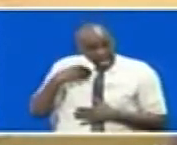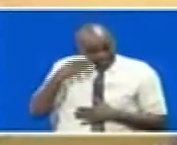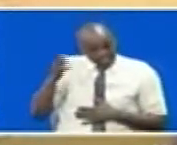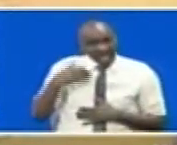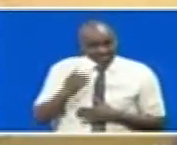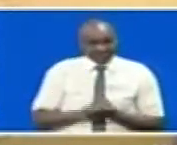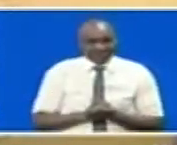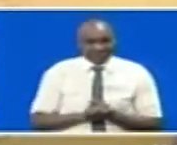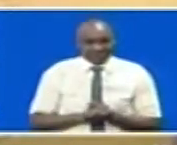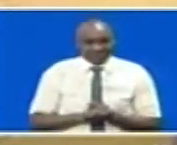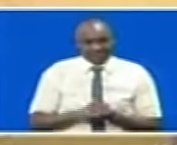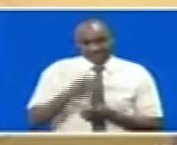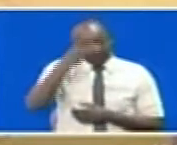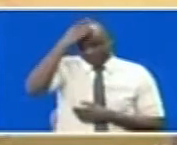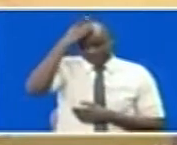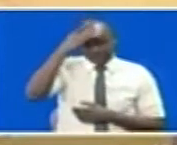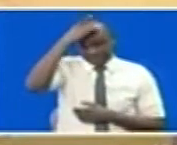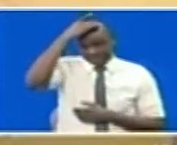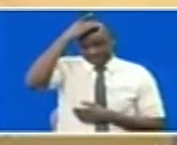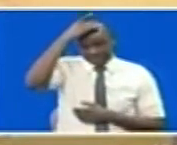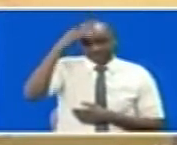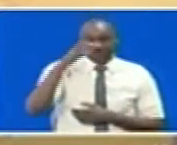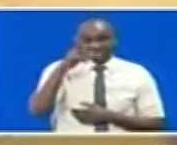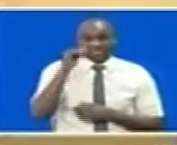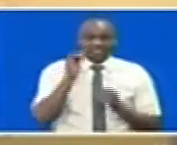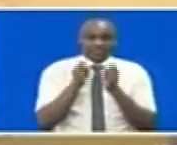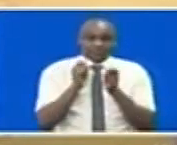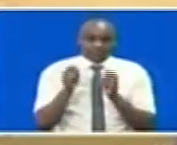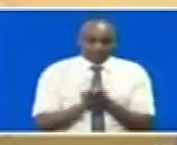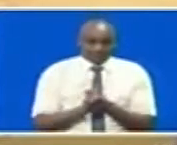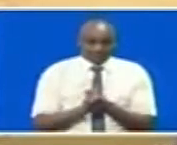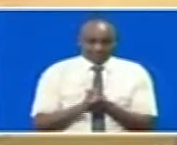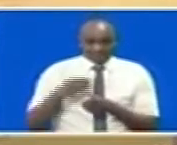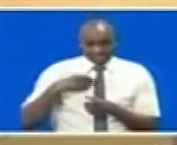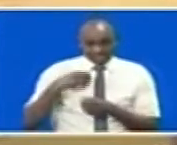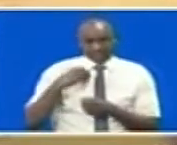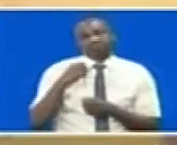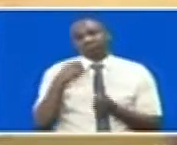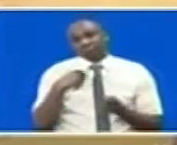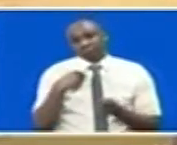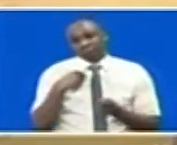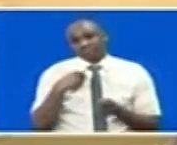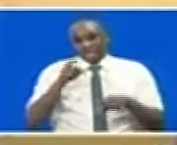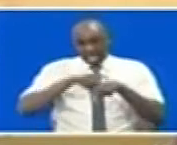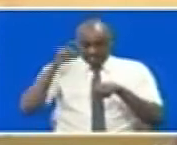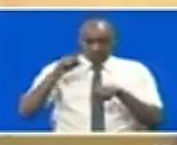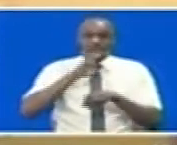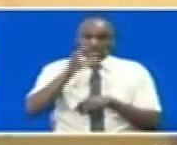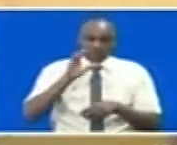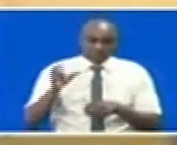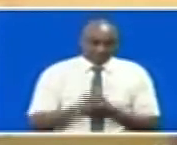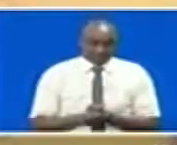offing. Moses Wahesi, KTN Sports. The Kigali Teachers at Training College in Embu